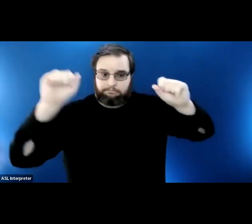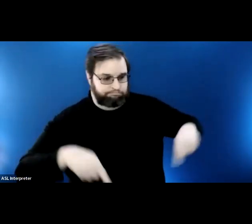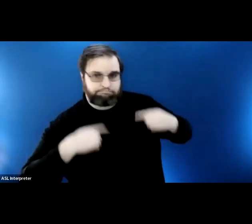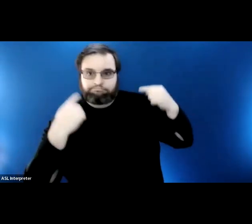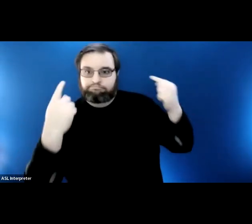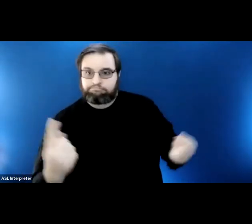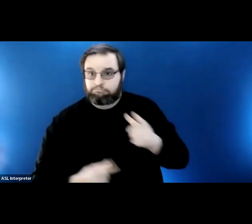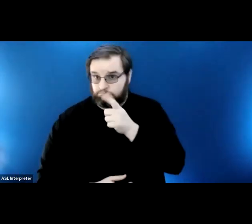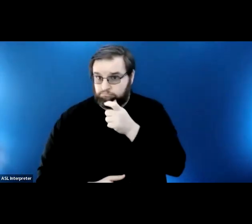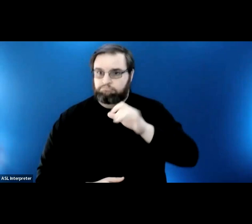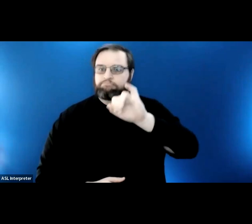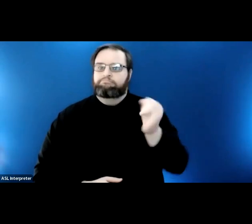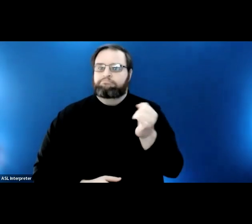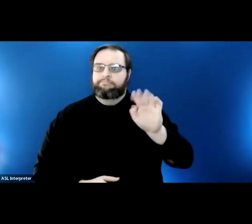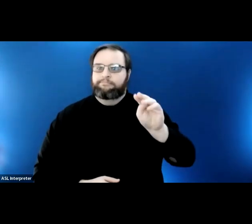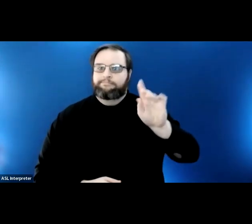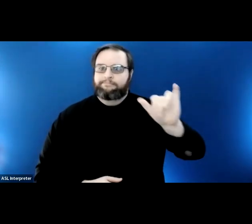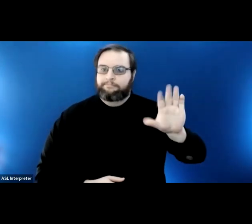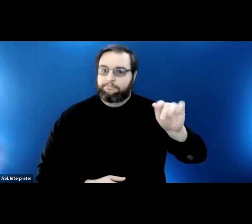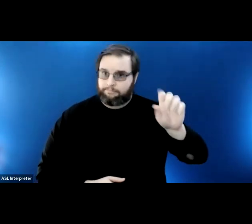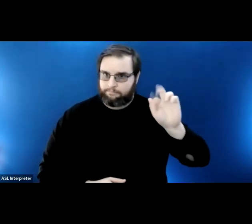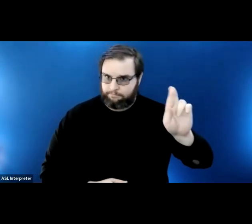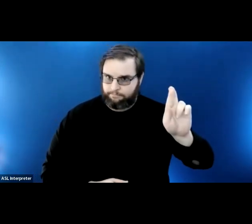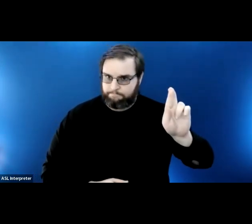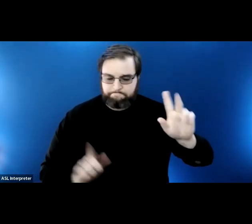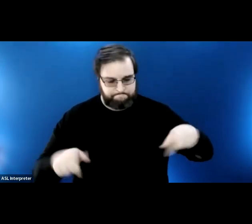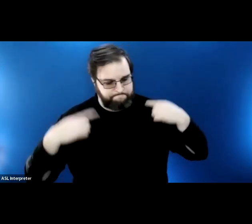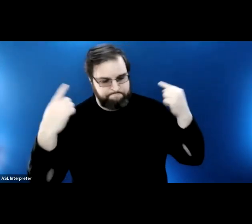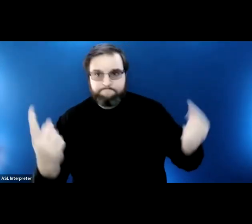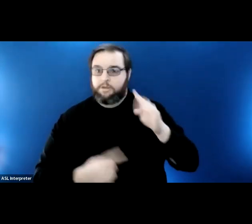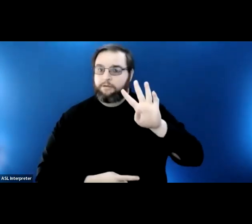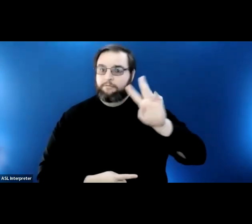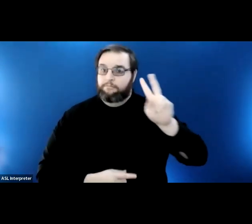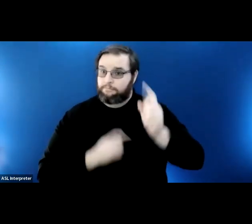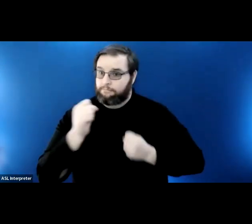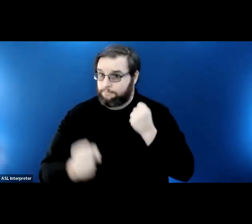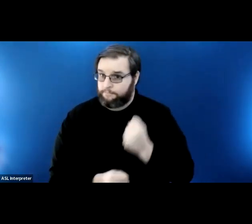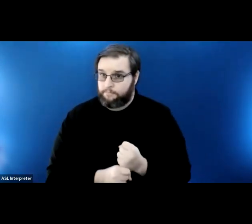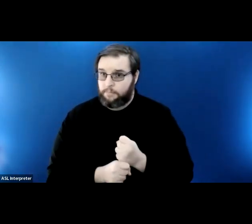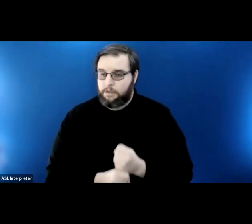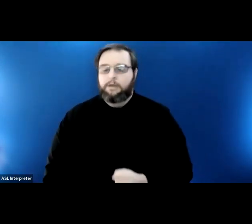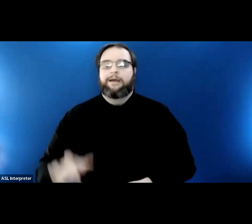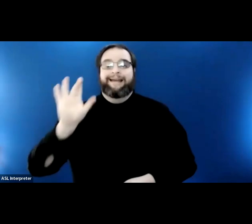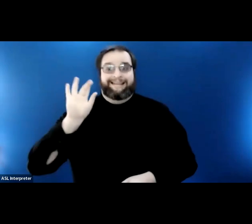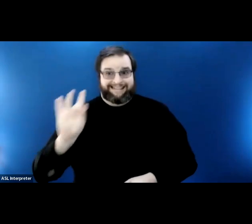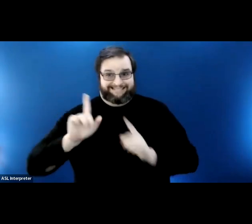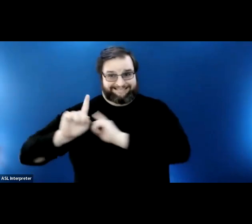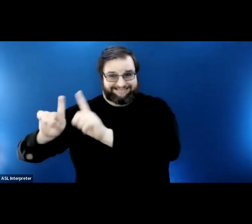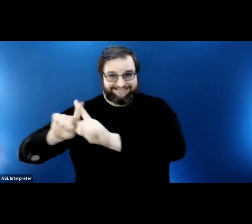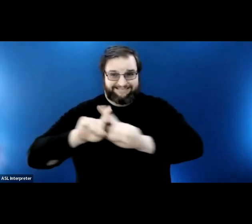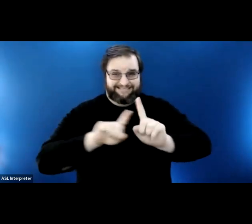Carter. During this 42-year span, over 8 presidential